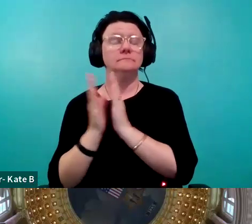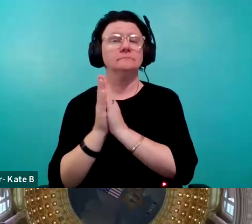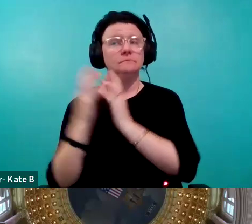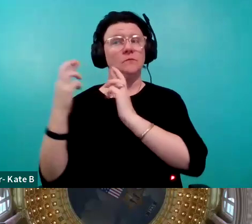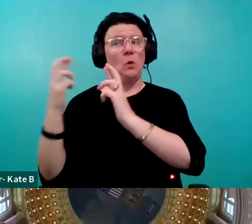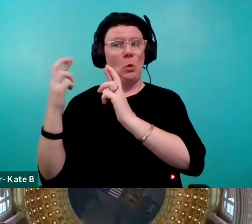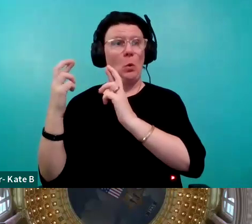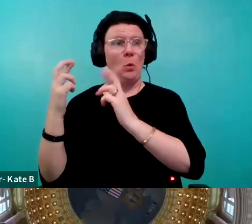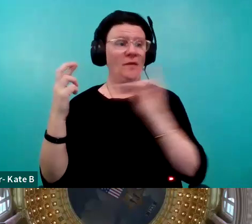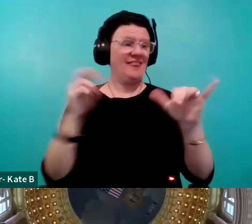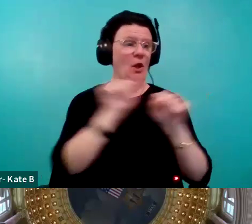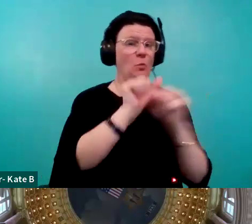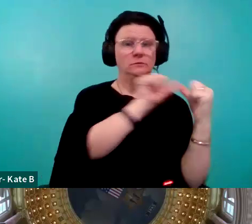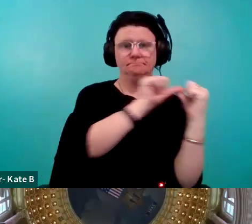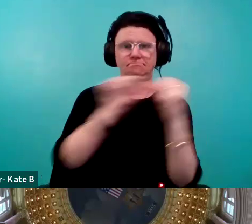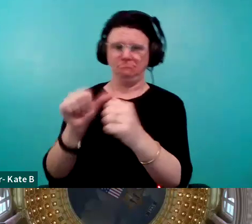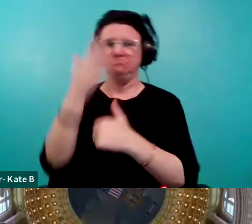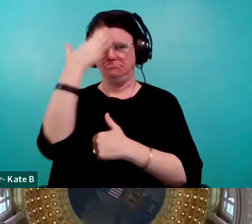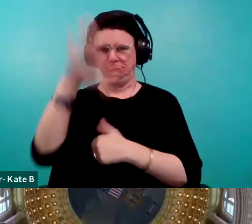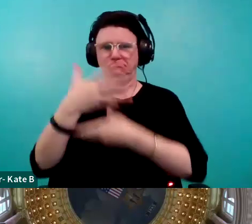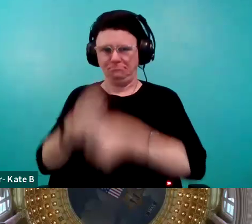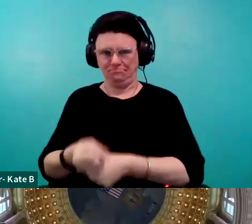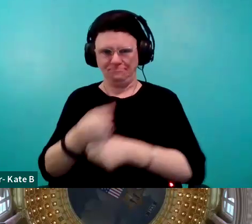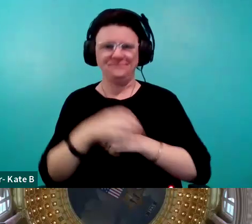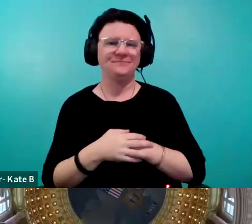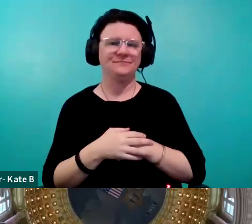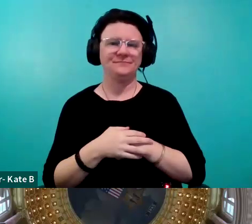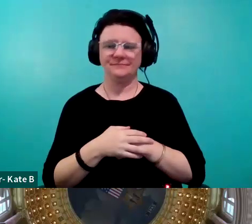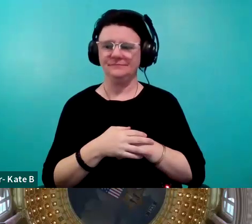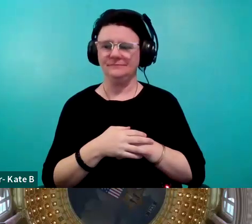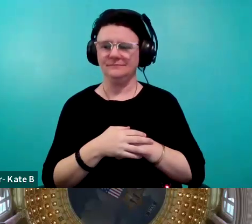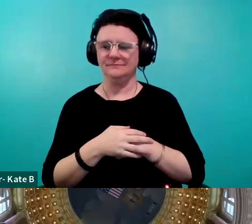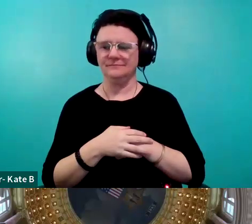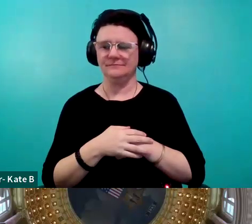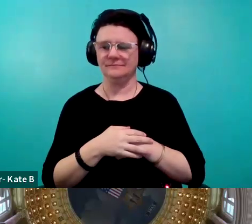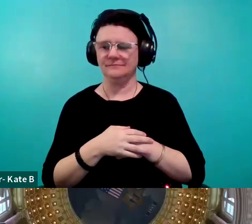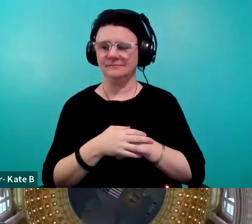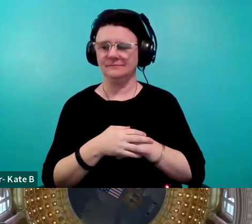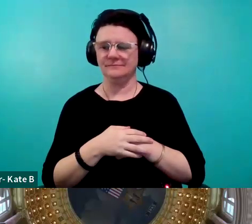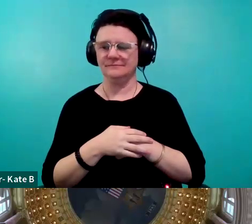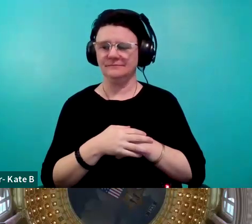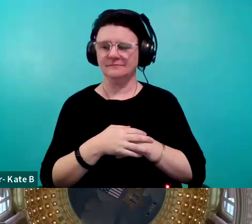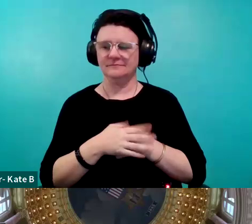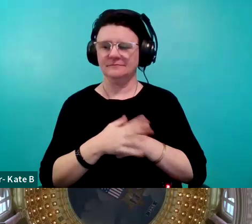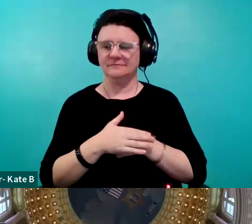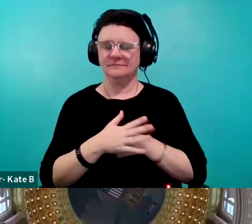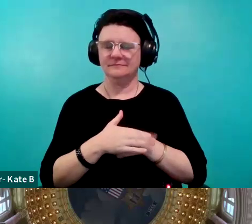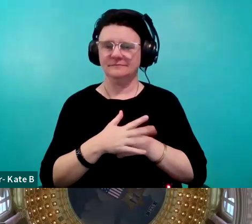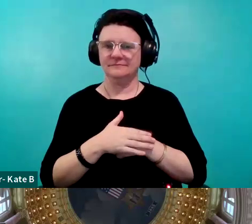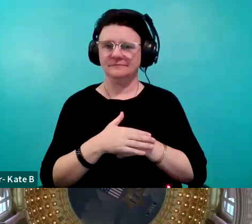that will continue. I know it will, but it will continue because of the